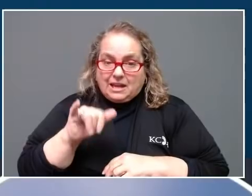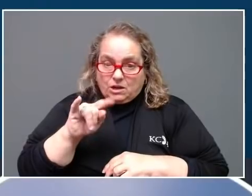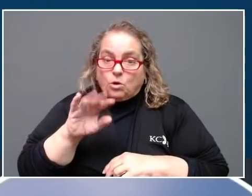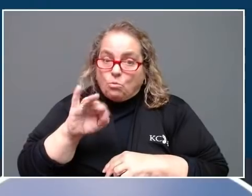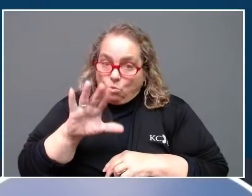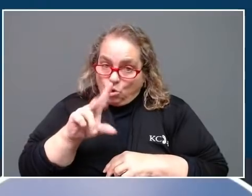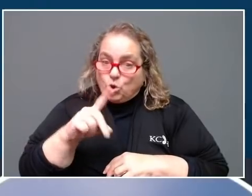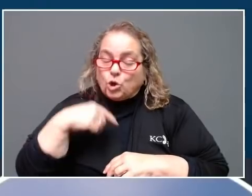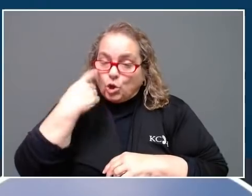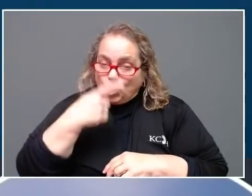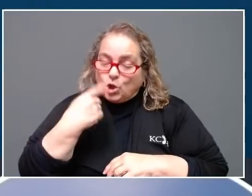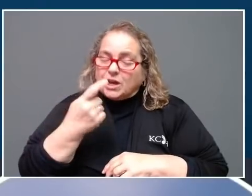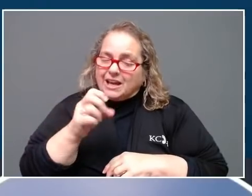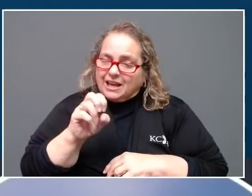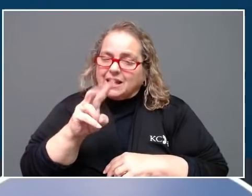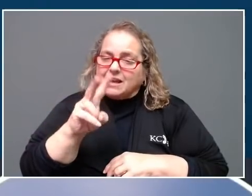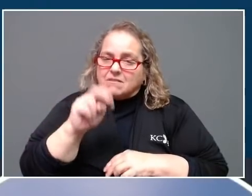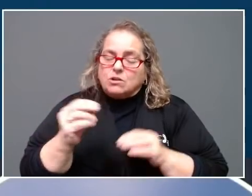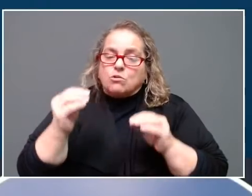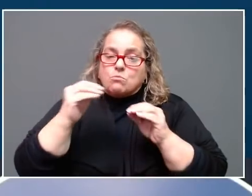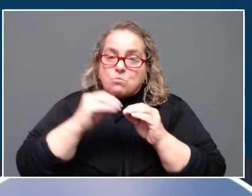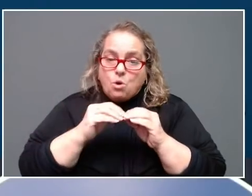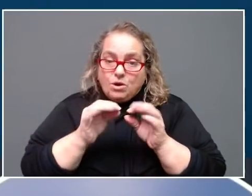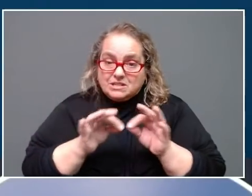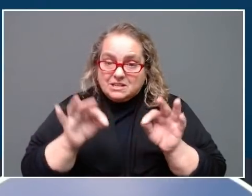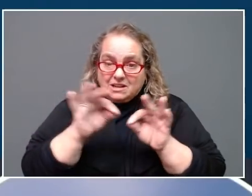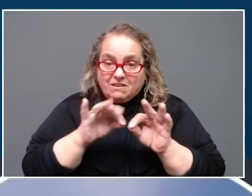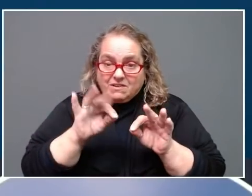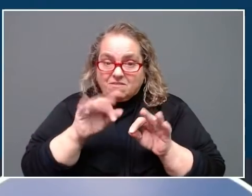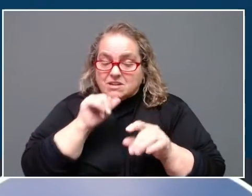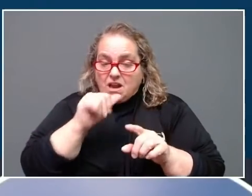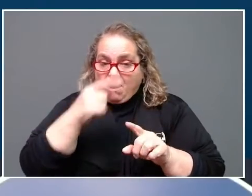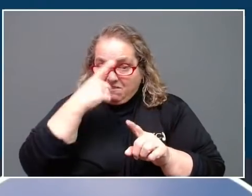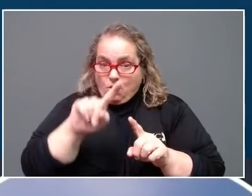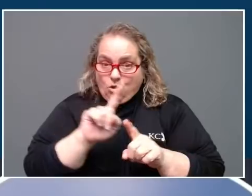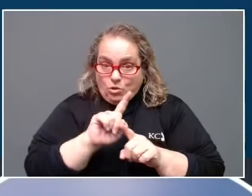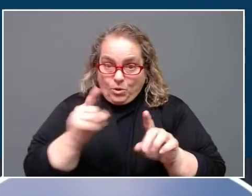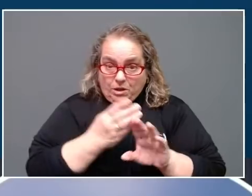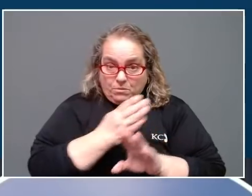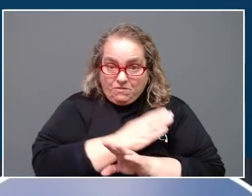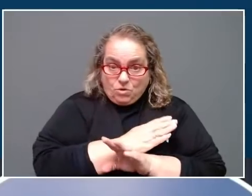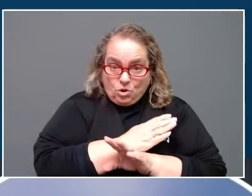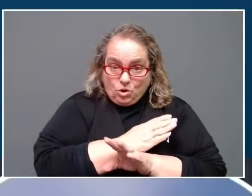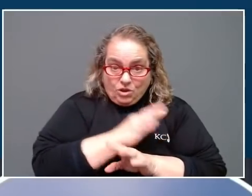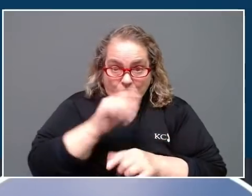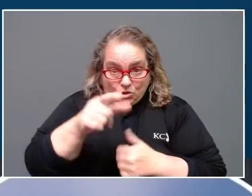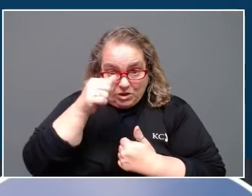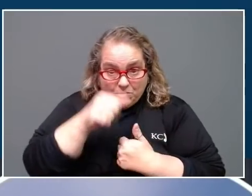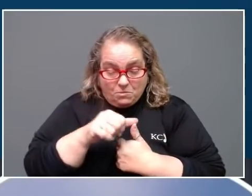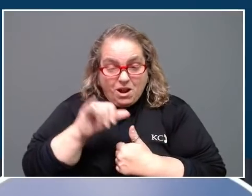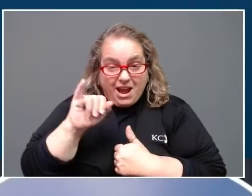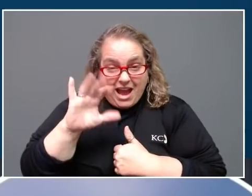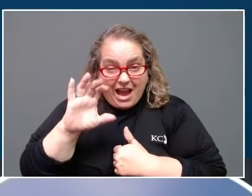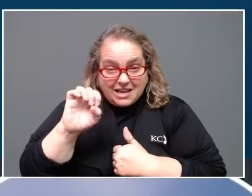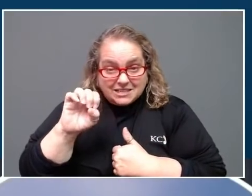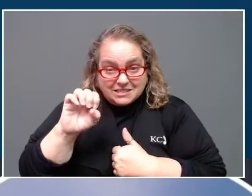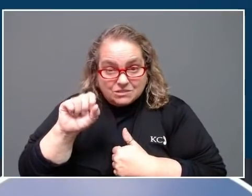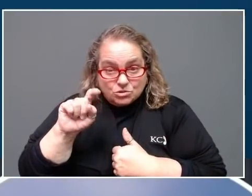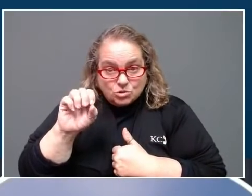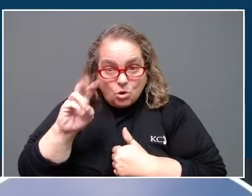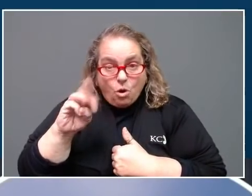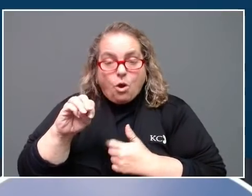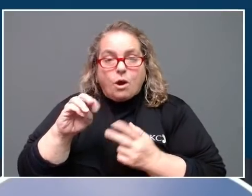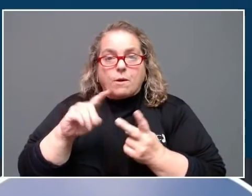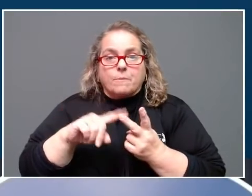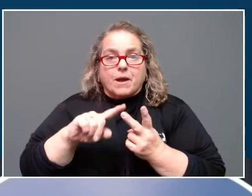even more significant, but for the week before, which, as you remember, with ice storm and others coming,